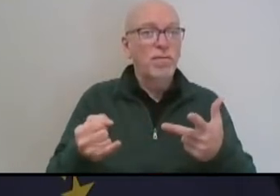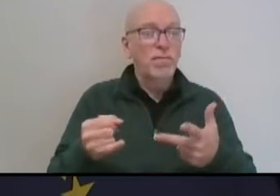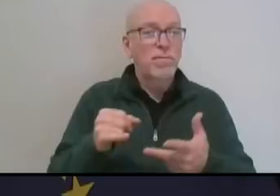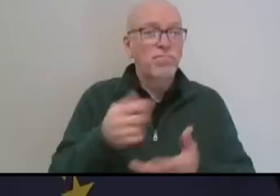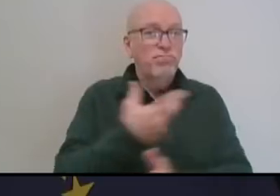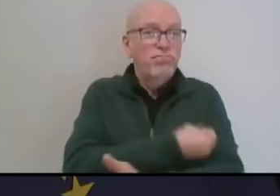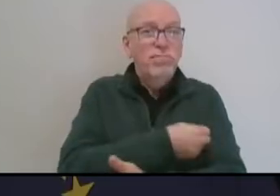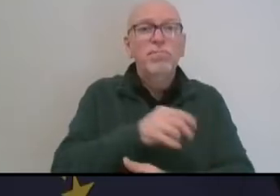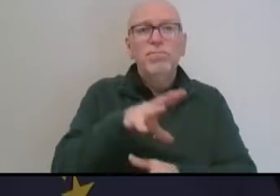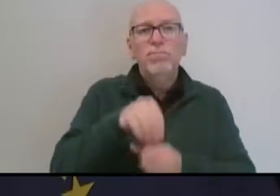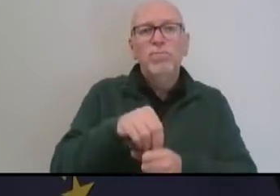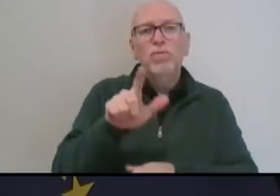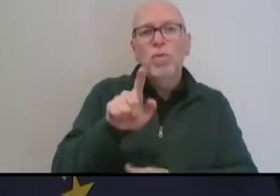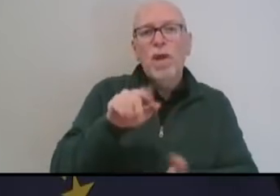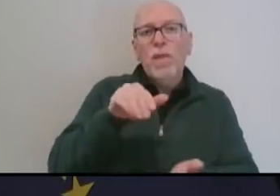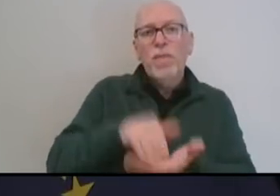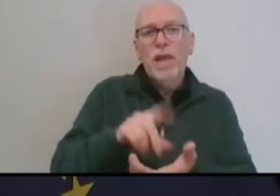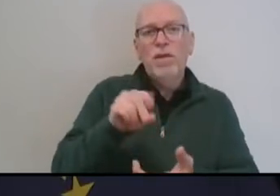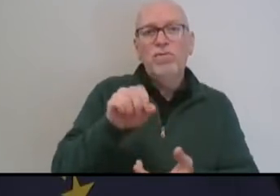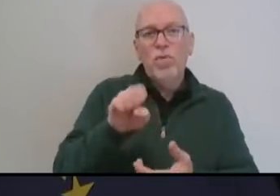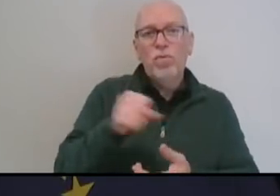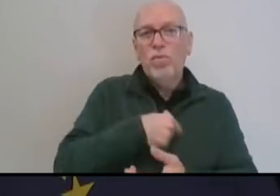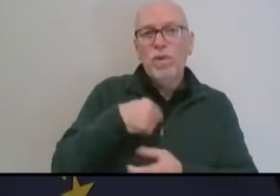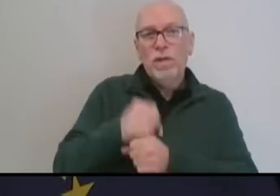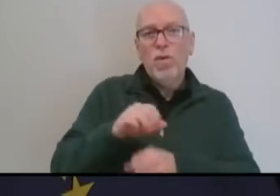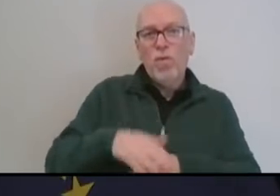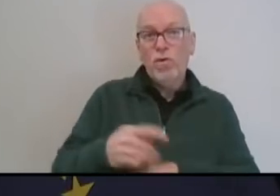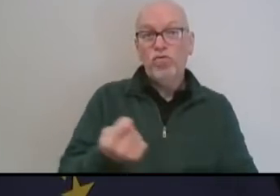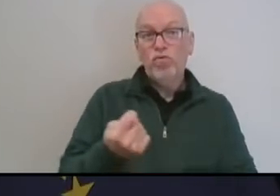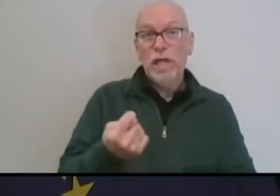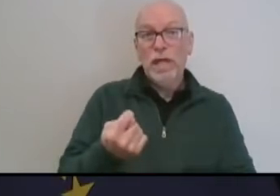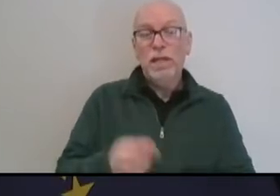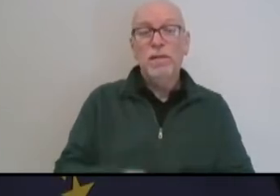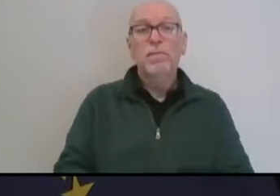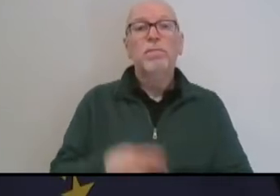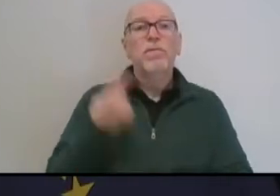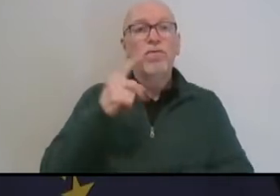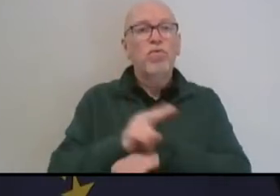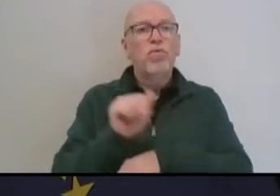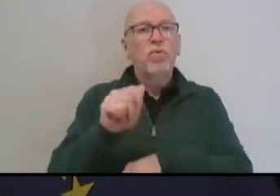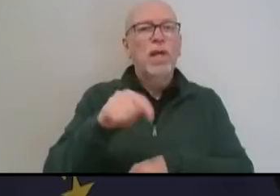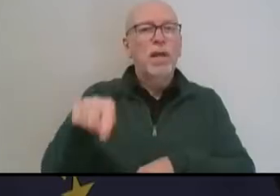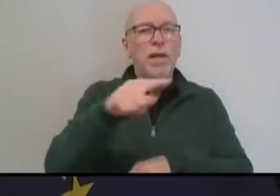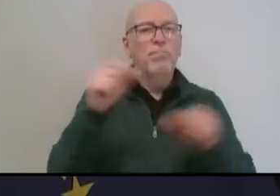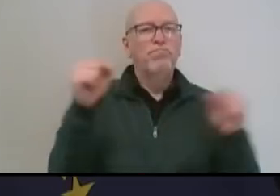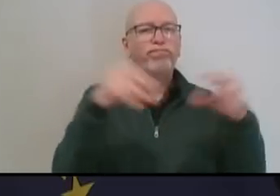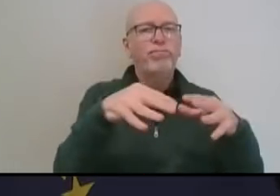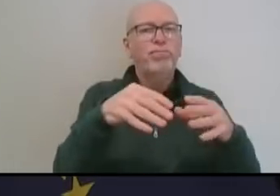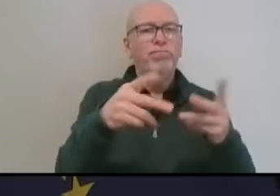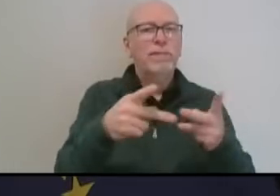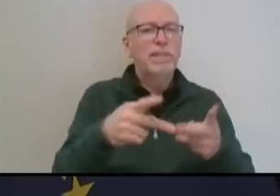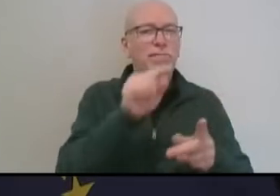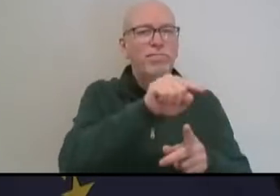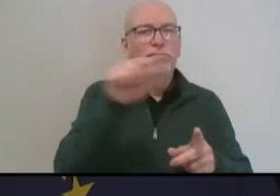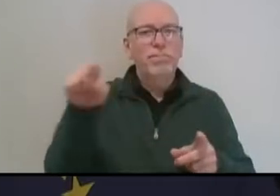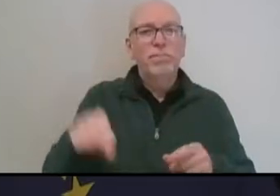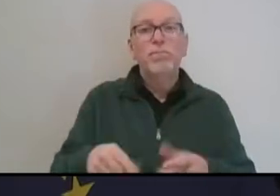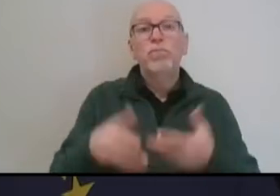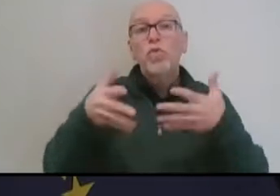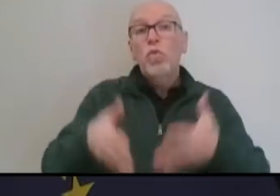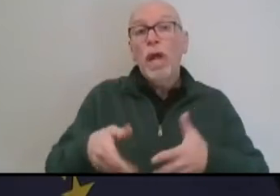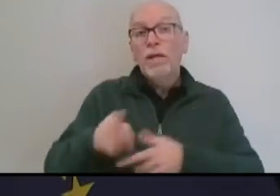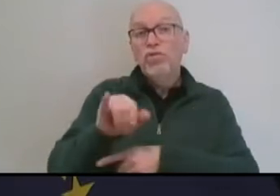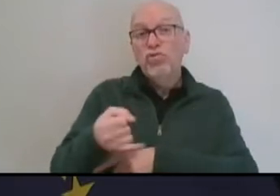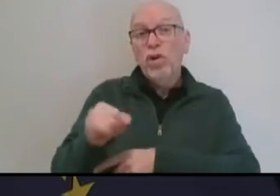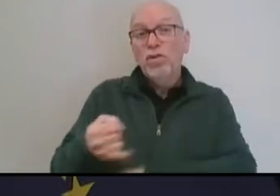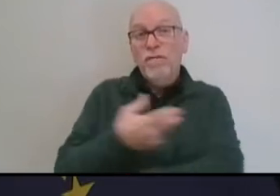which includes 21,000 doses we received on Tuesday for use at our mass vaccination clinics. The rest of the Johnson & Johnson